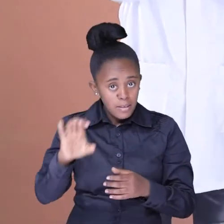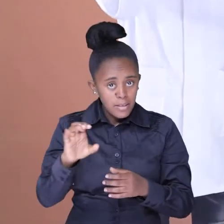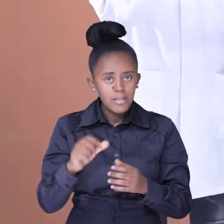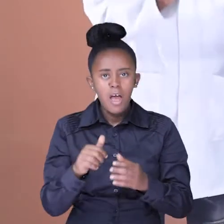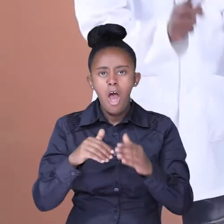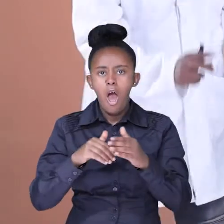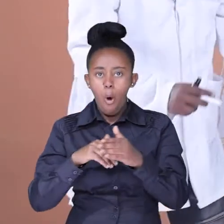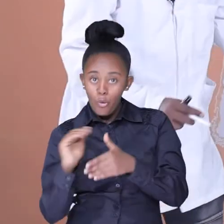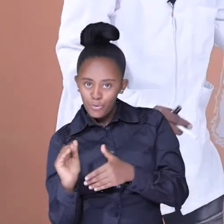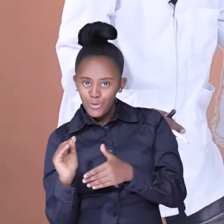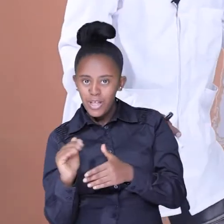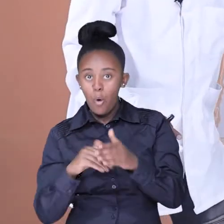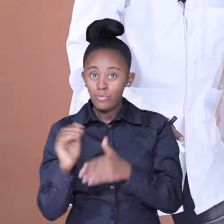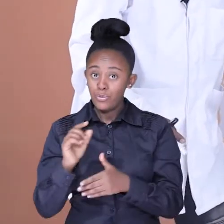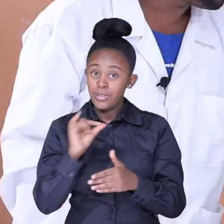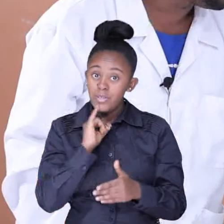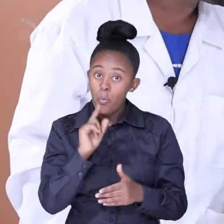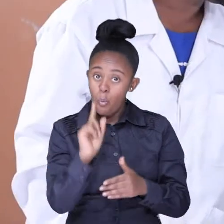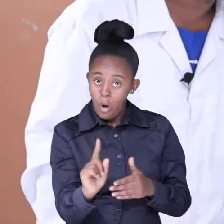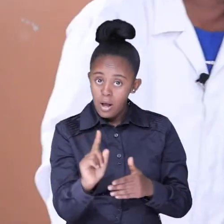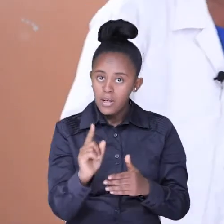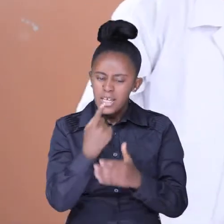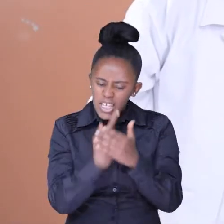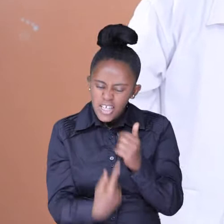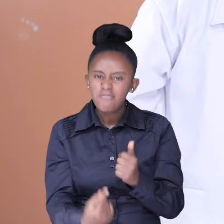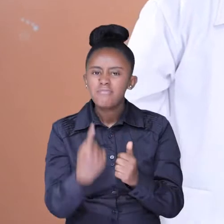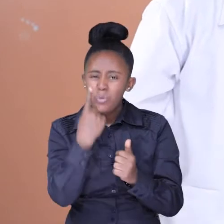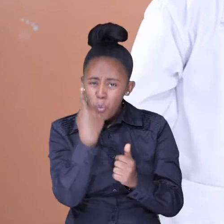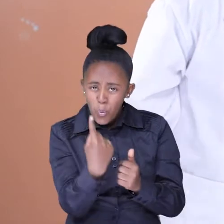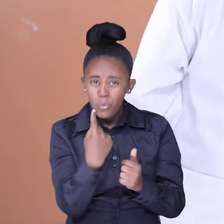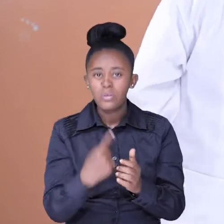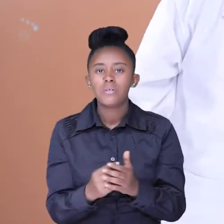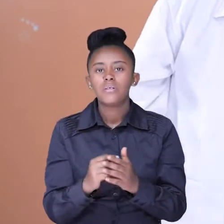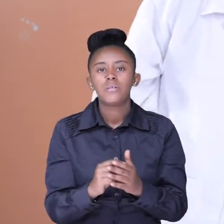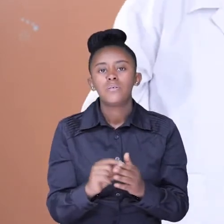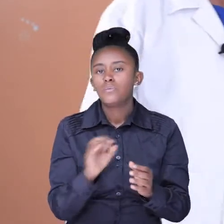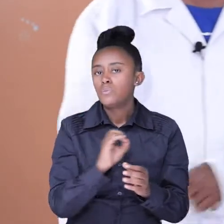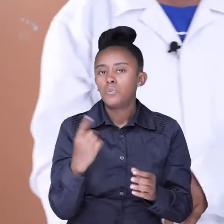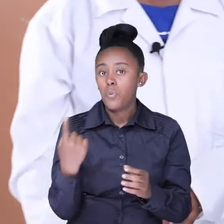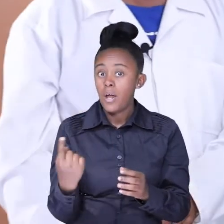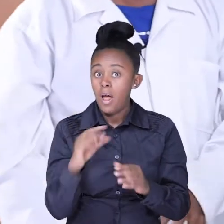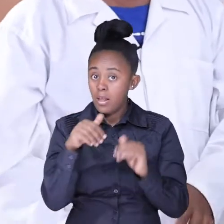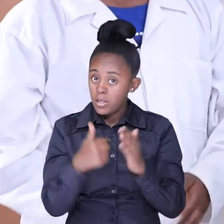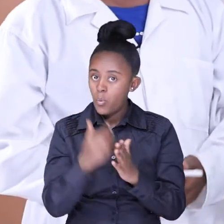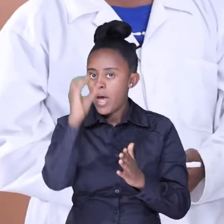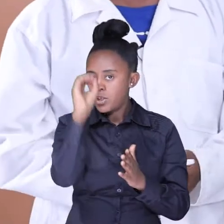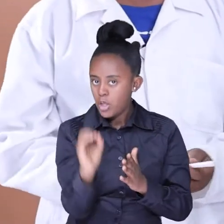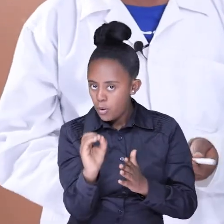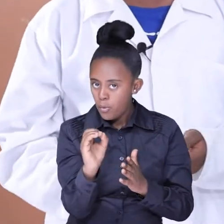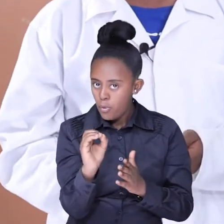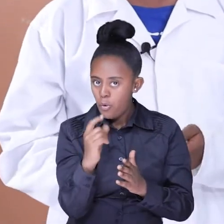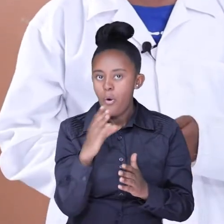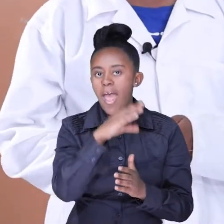is 1 if and only both input is 1 unless otherwise 0. G is